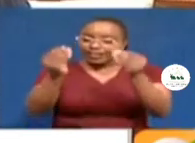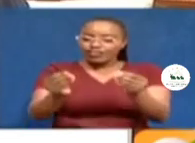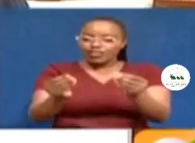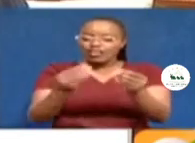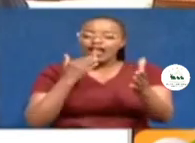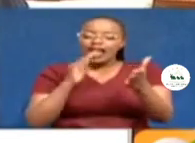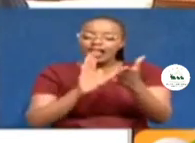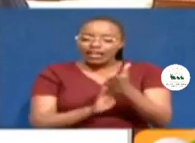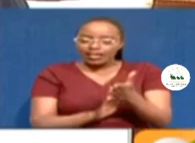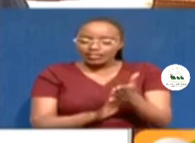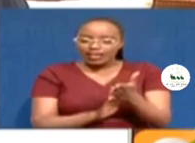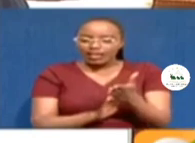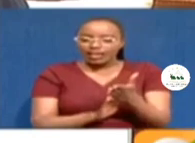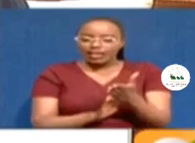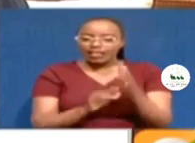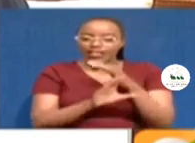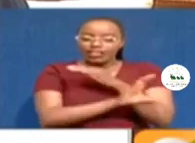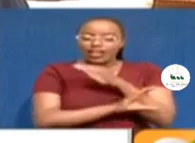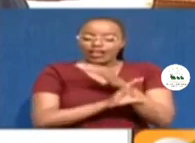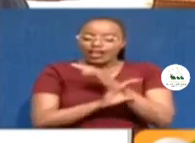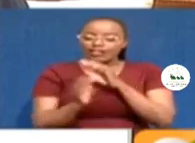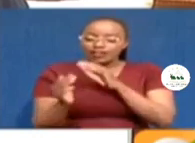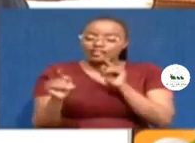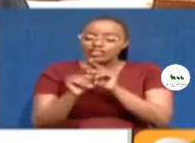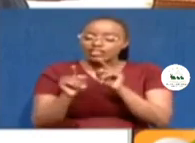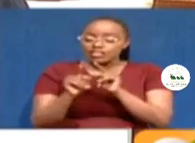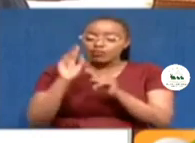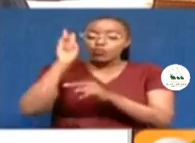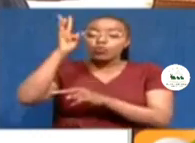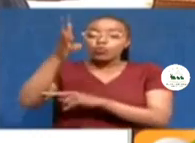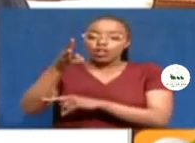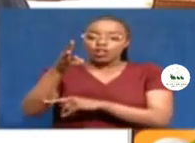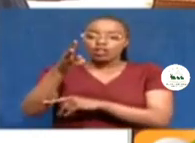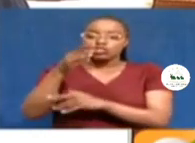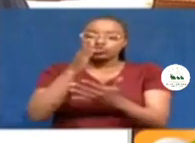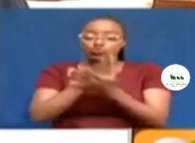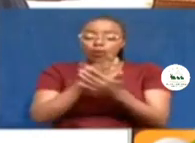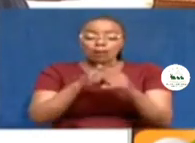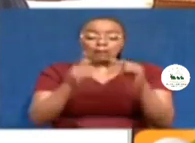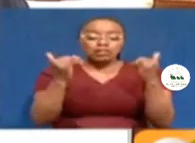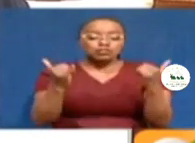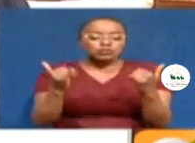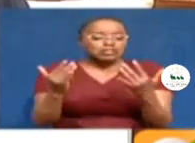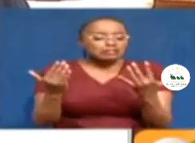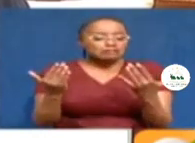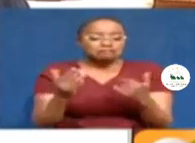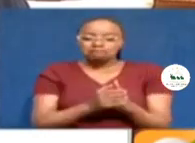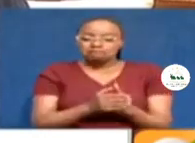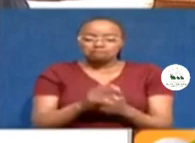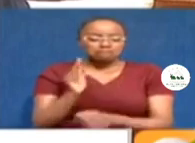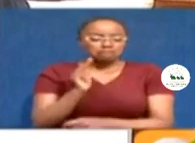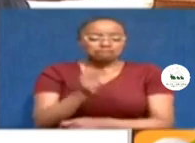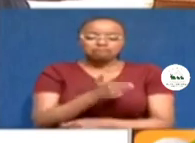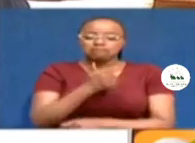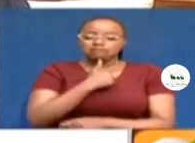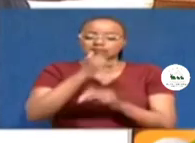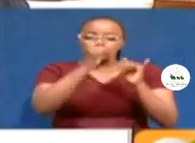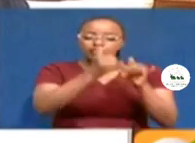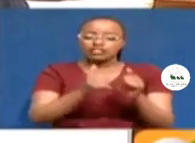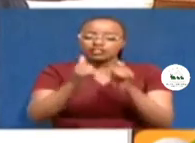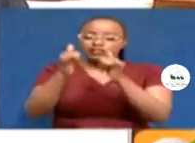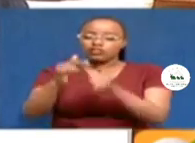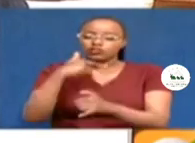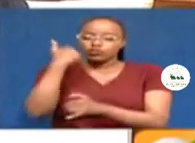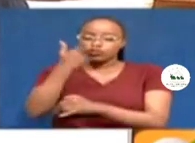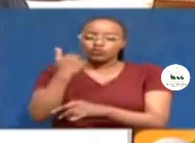a letter, the country would come to a standstill. Today, we have individuals